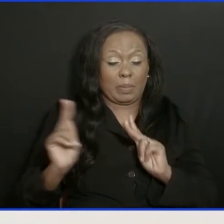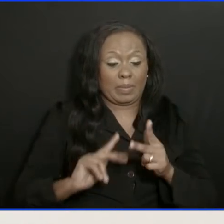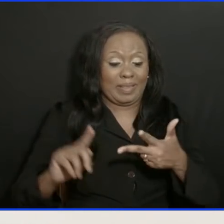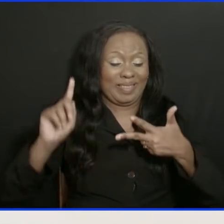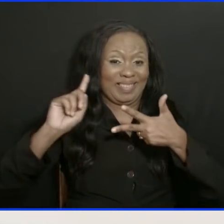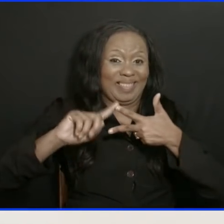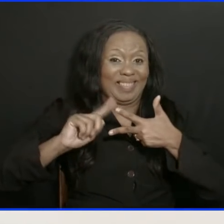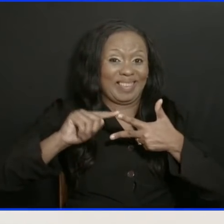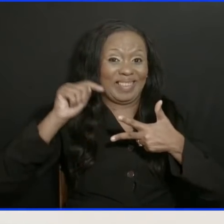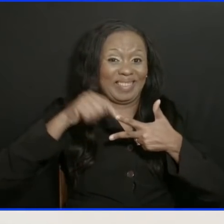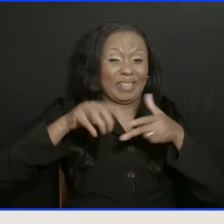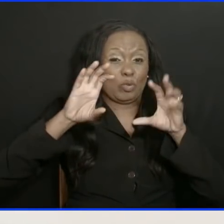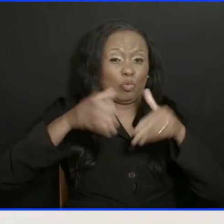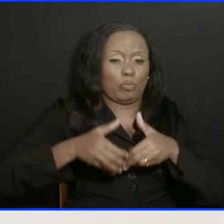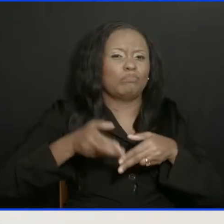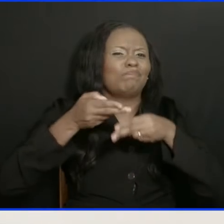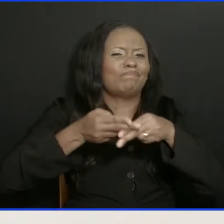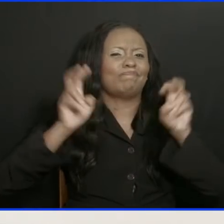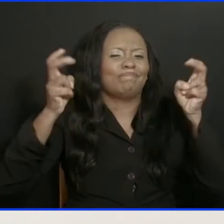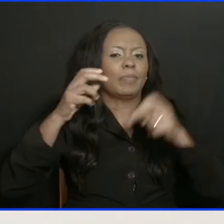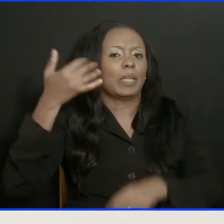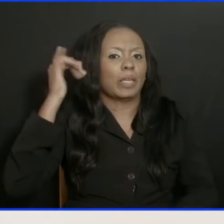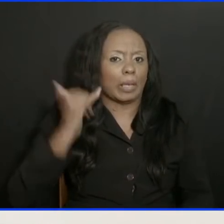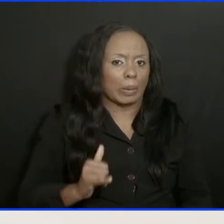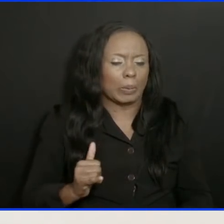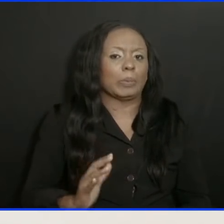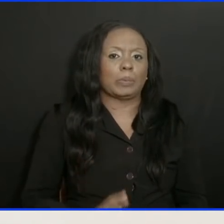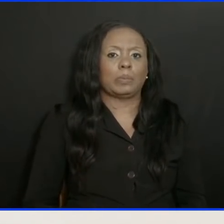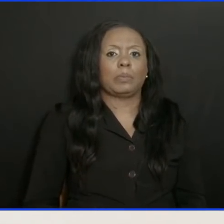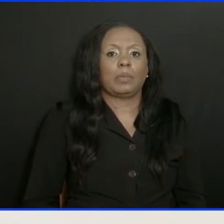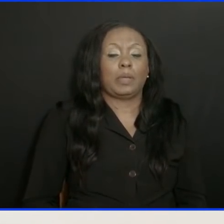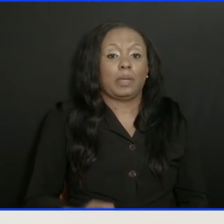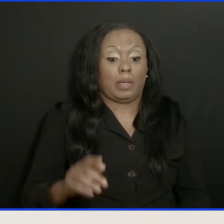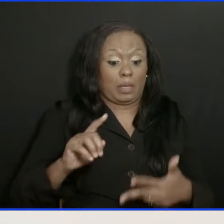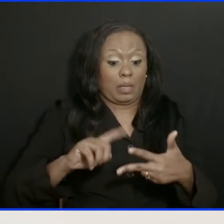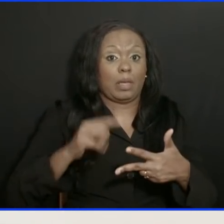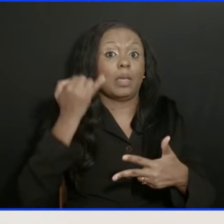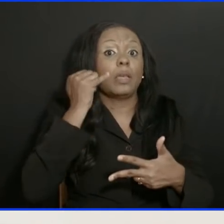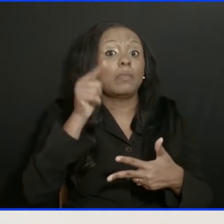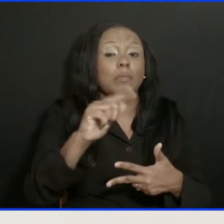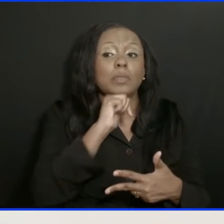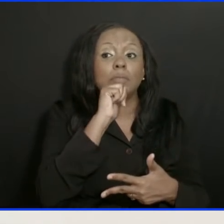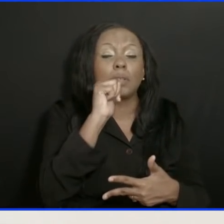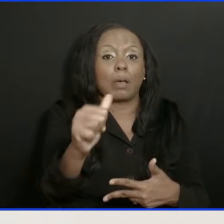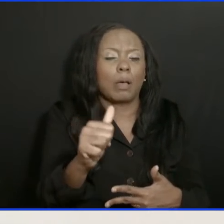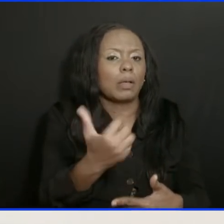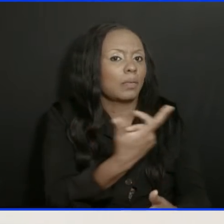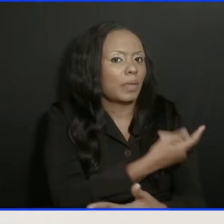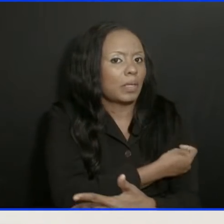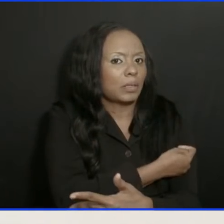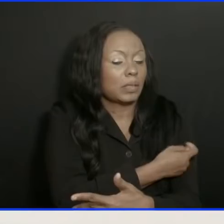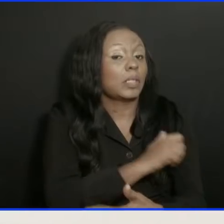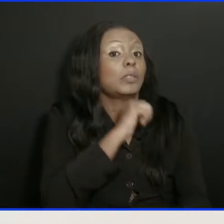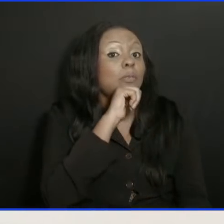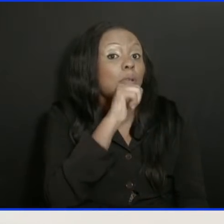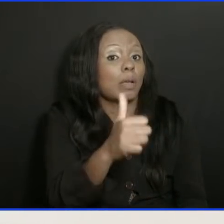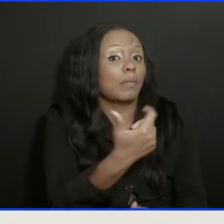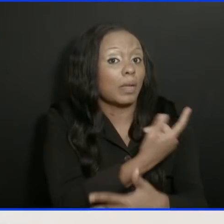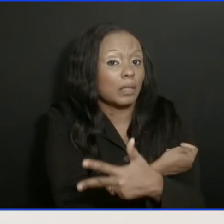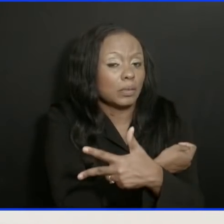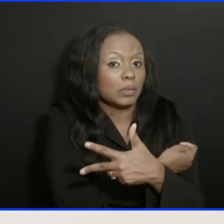persons who are yellow and are not vaccinated are the individuals who